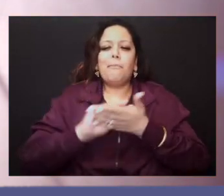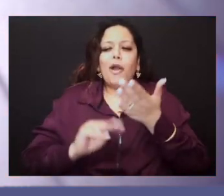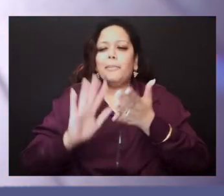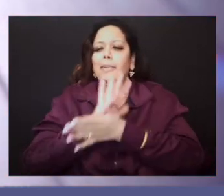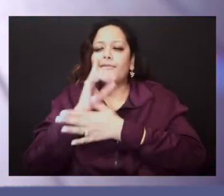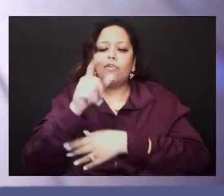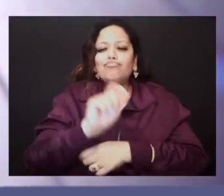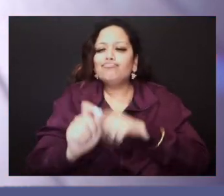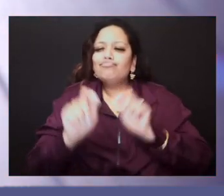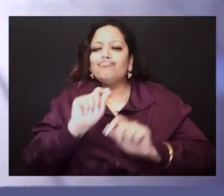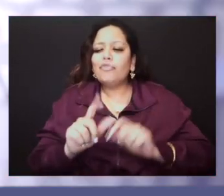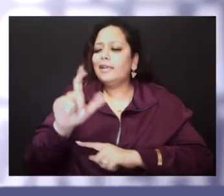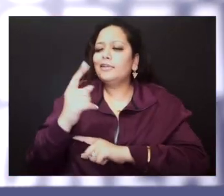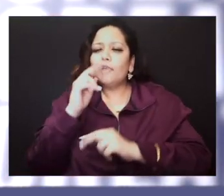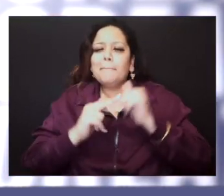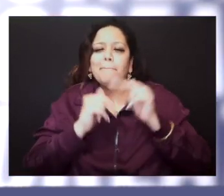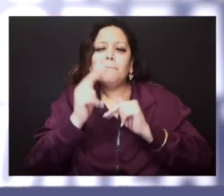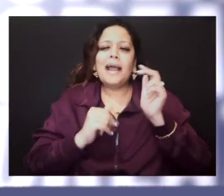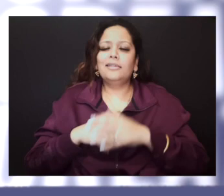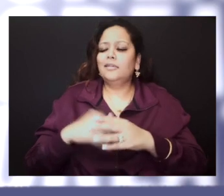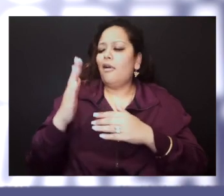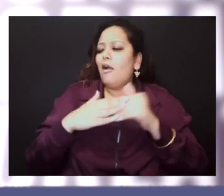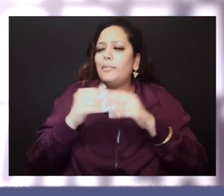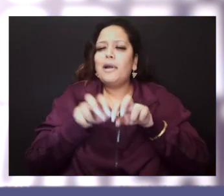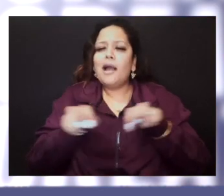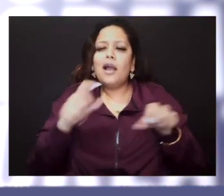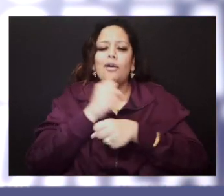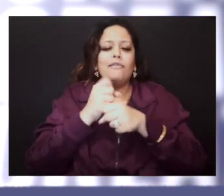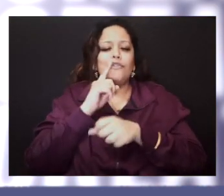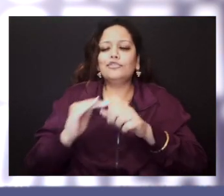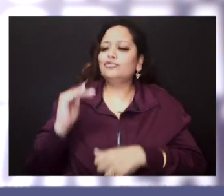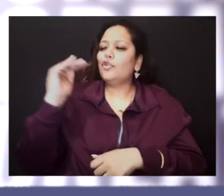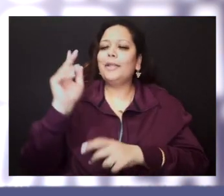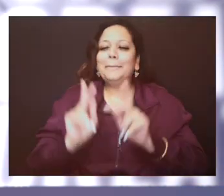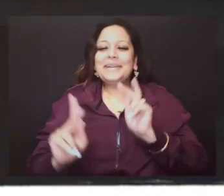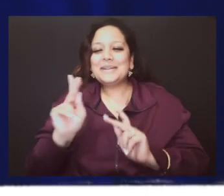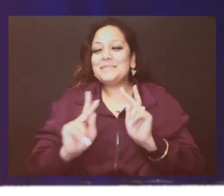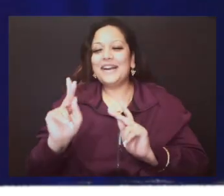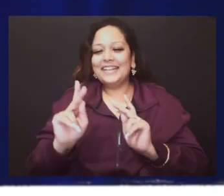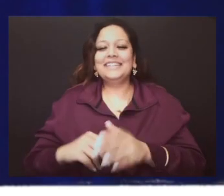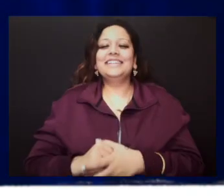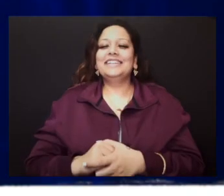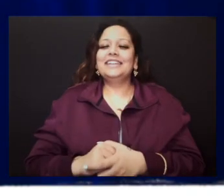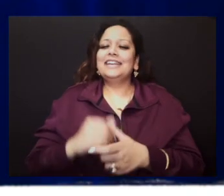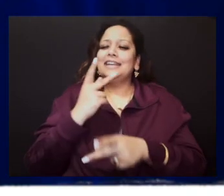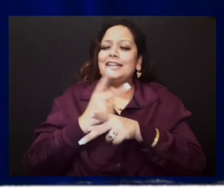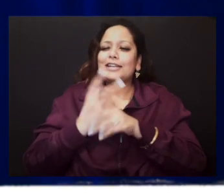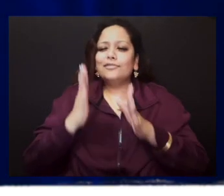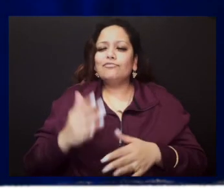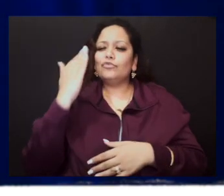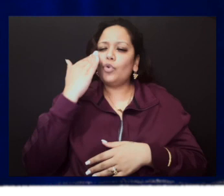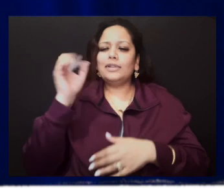to color, Lego for the engineers, and comfy sofas and coffee for the taller people. Caregivers know that they